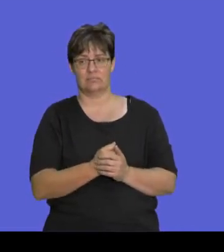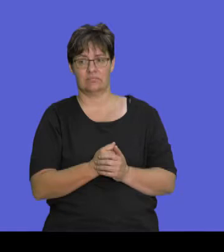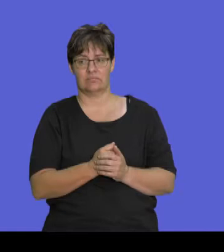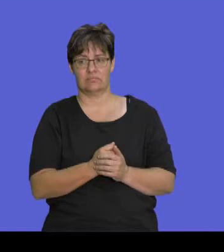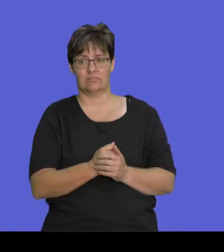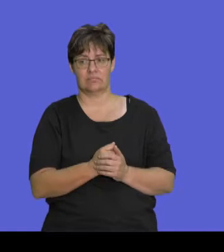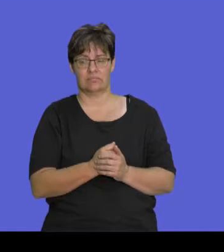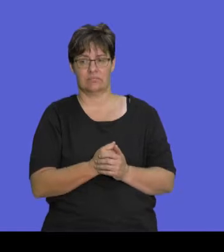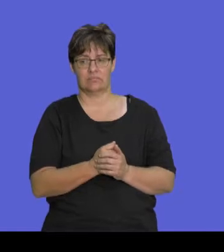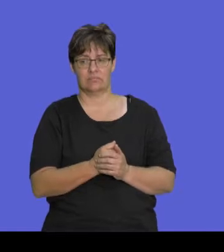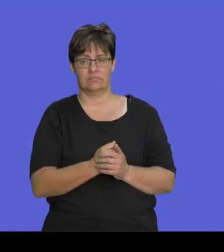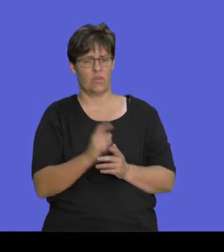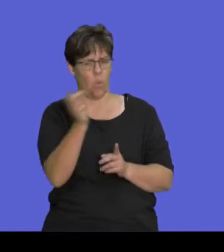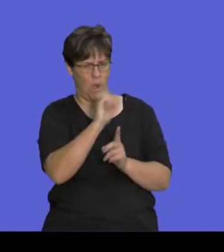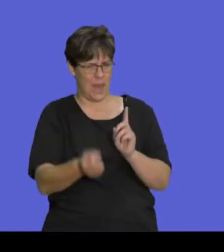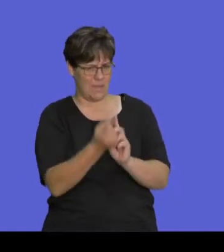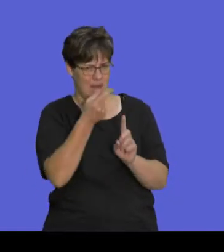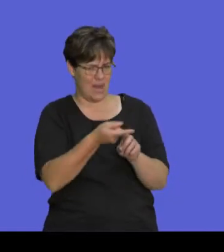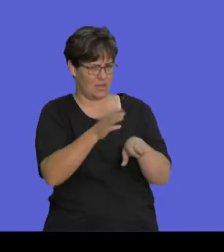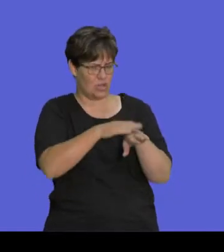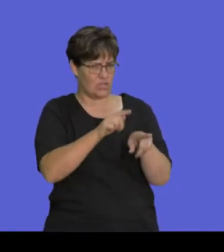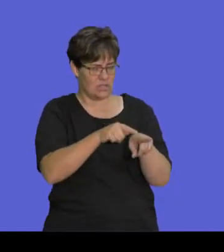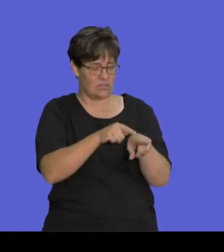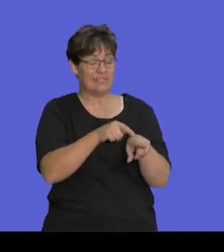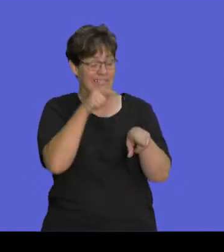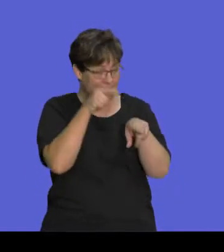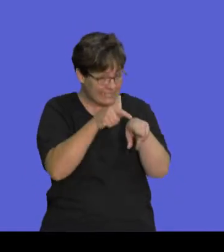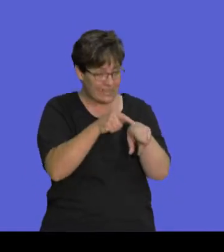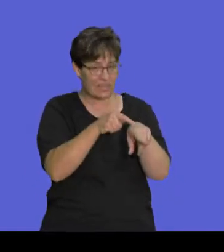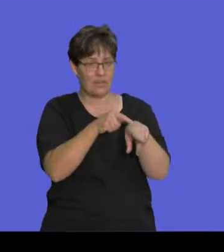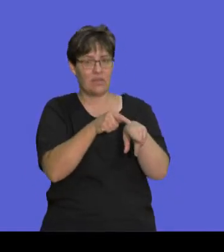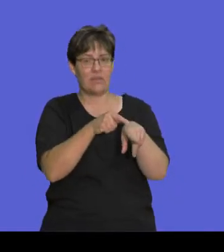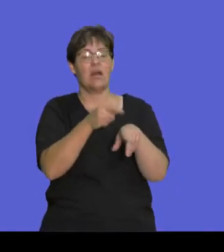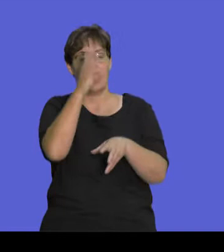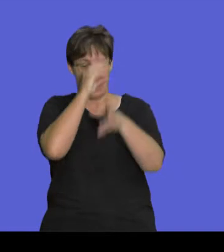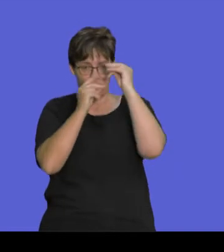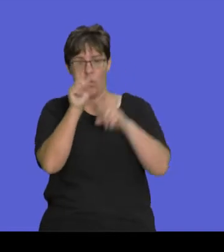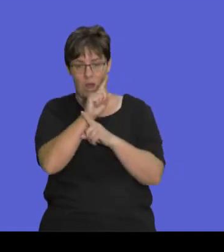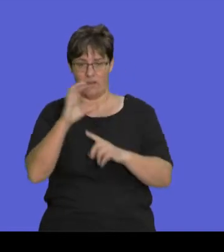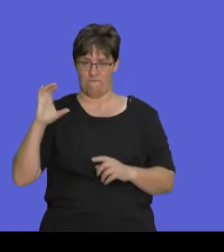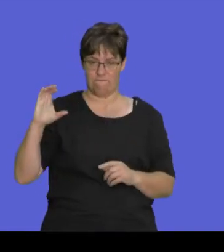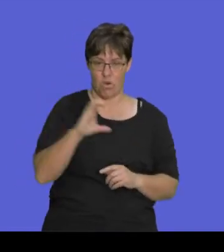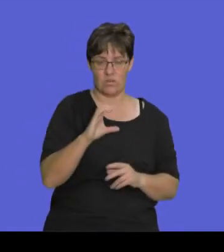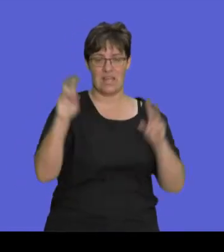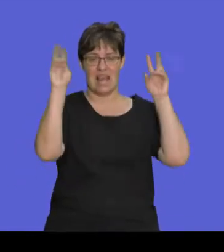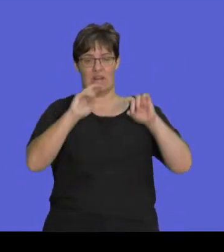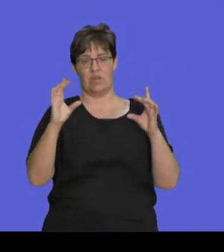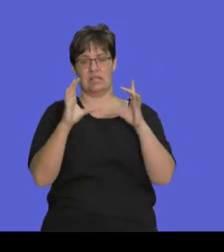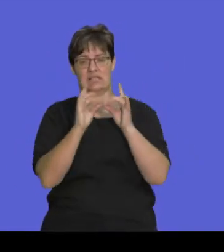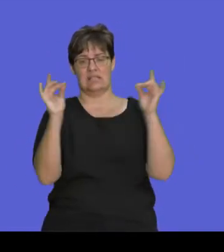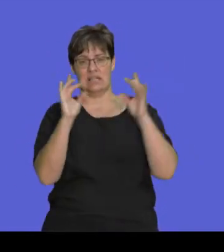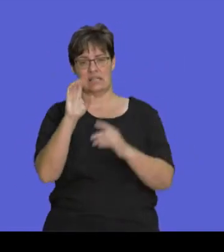okay, what happens to this electric charge? Where it will experience an electrostatic force,